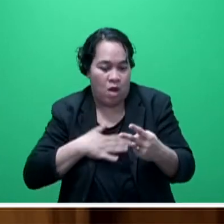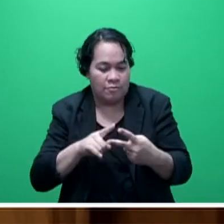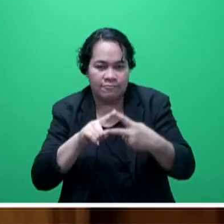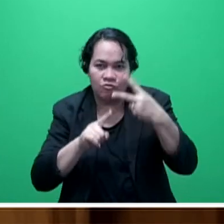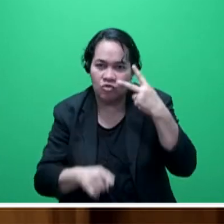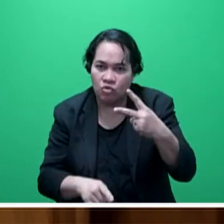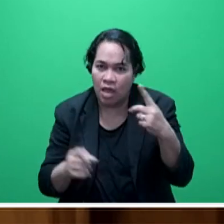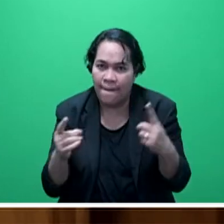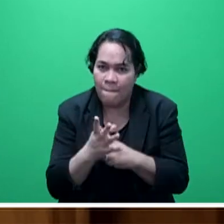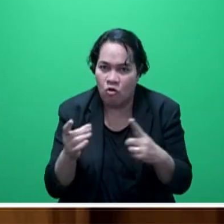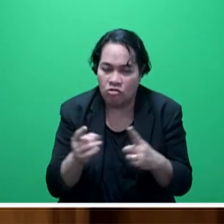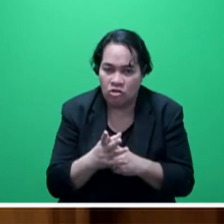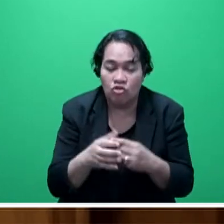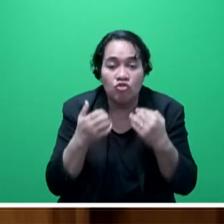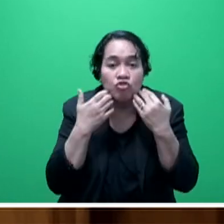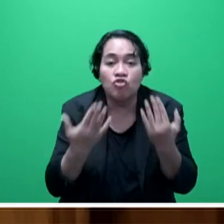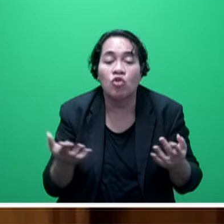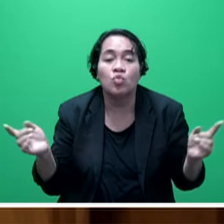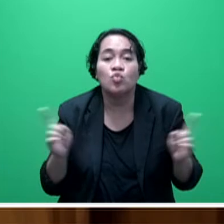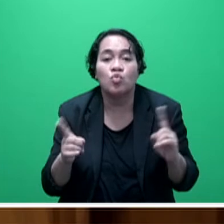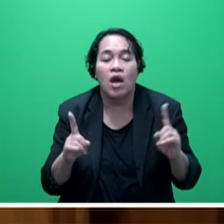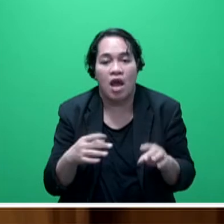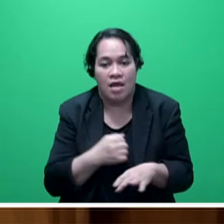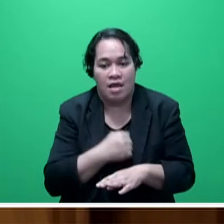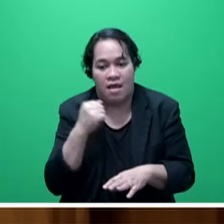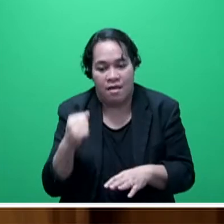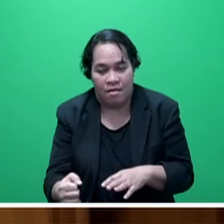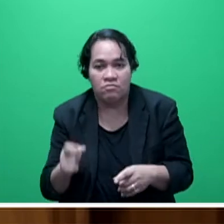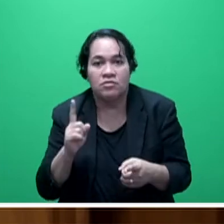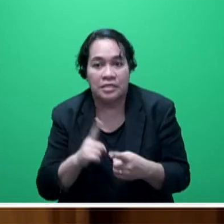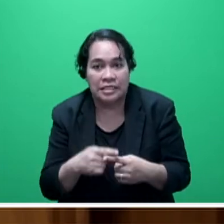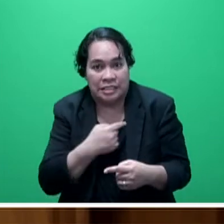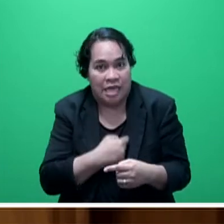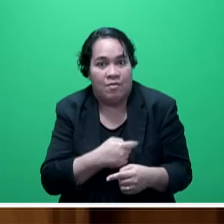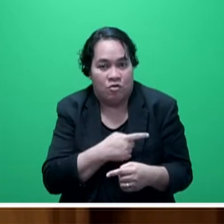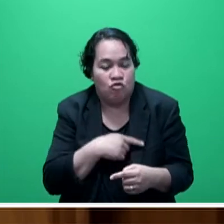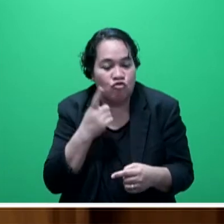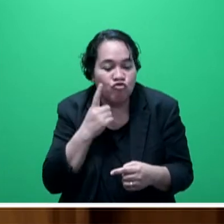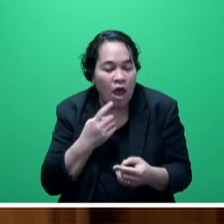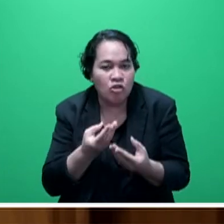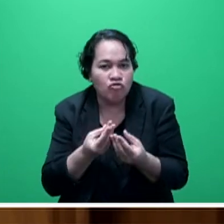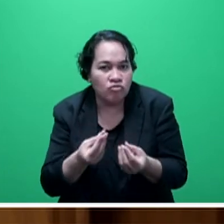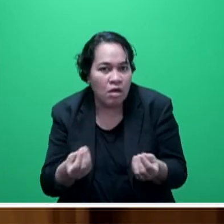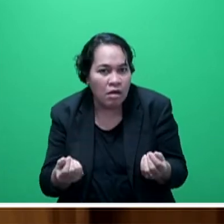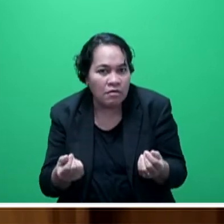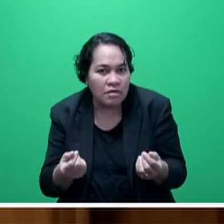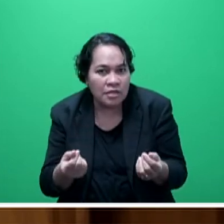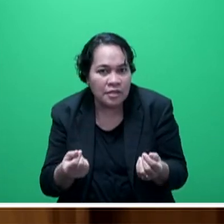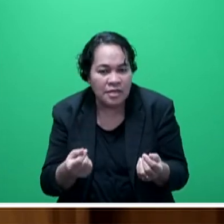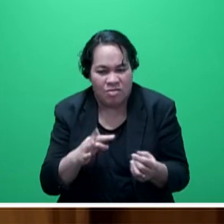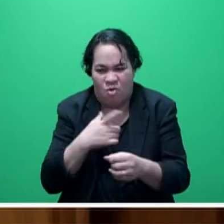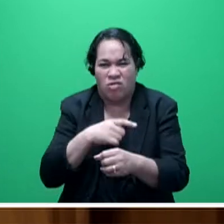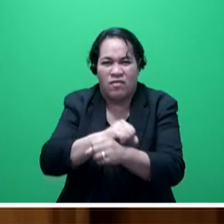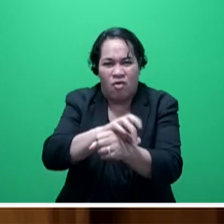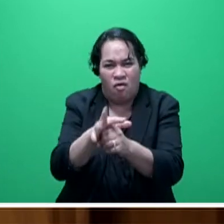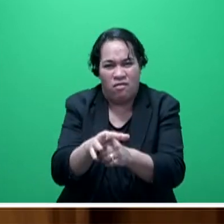areas that shows government's foresight and determination to cushion the implications posed by